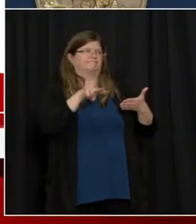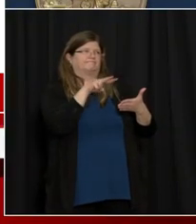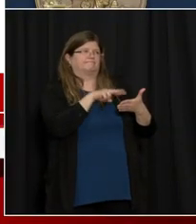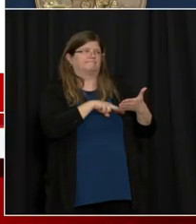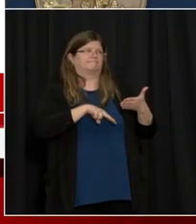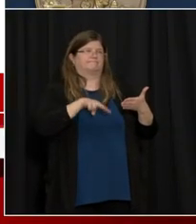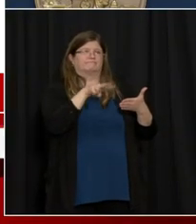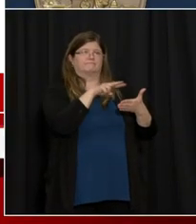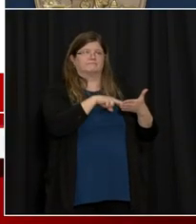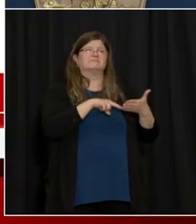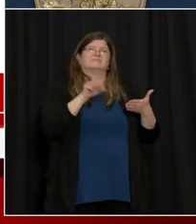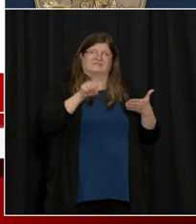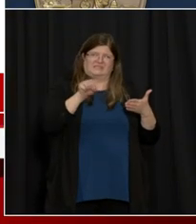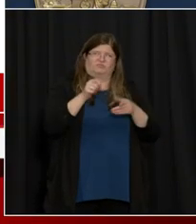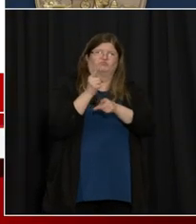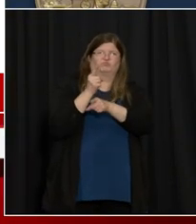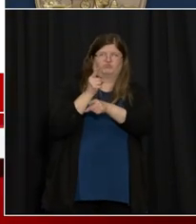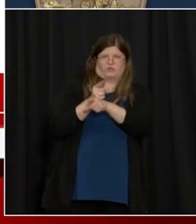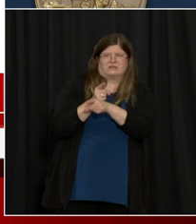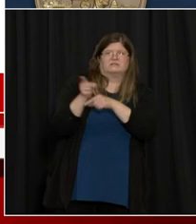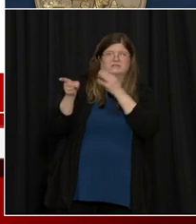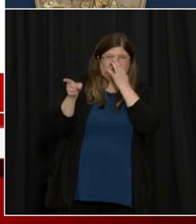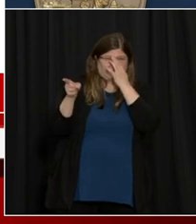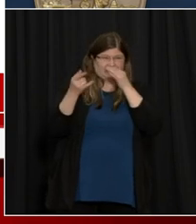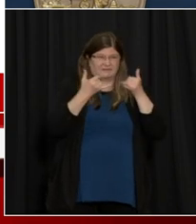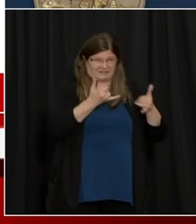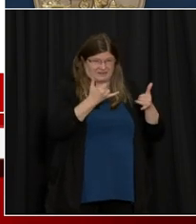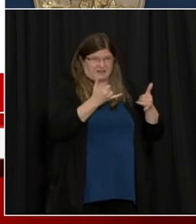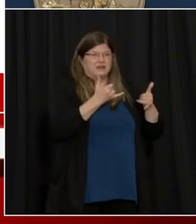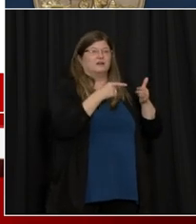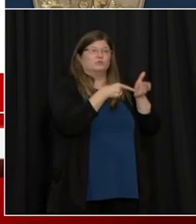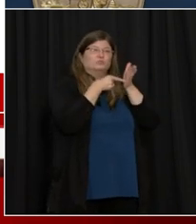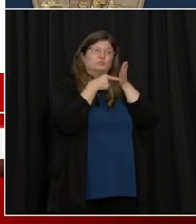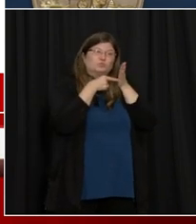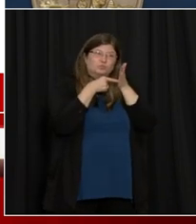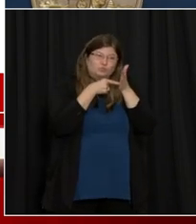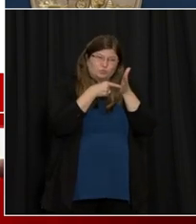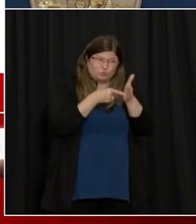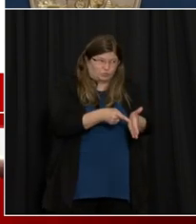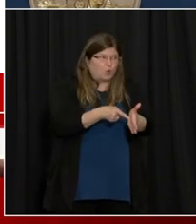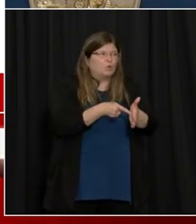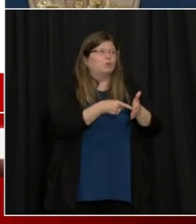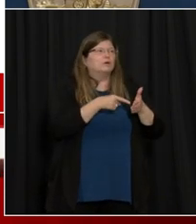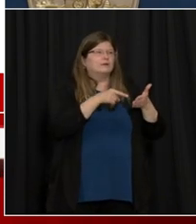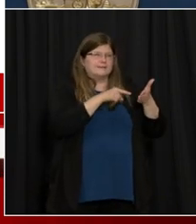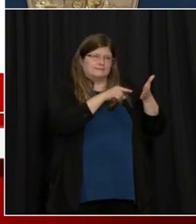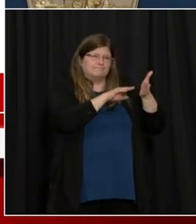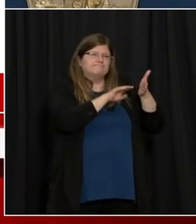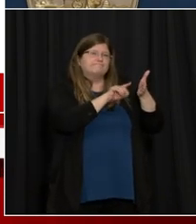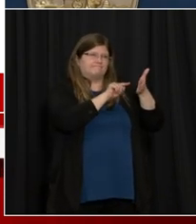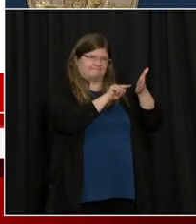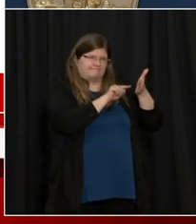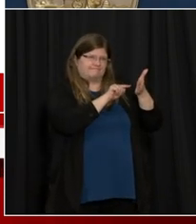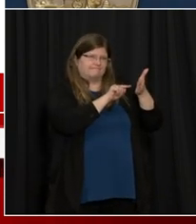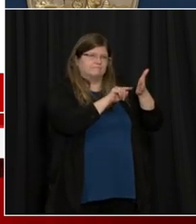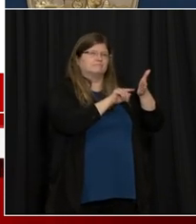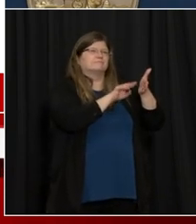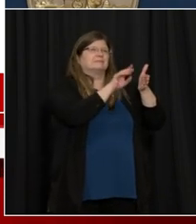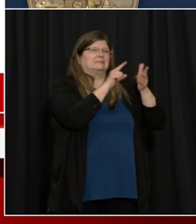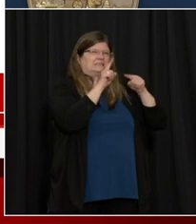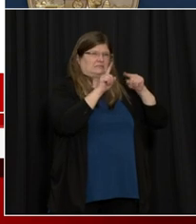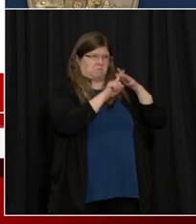this graph shows the points are related to symptom onset date in cases.